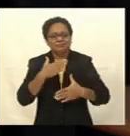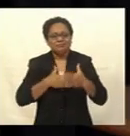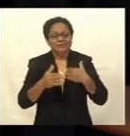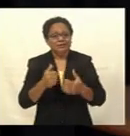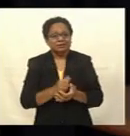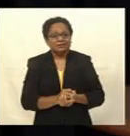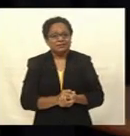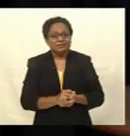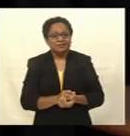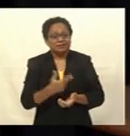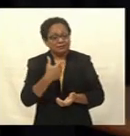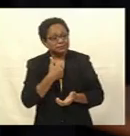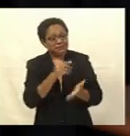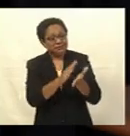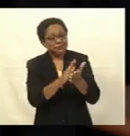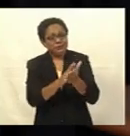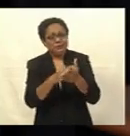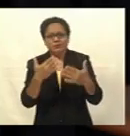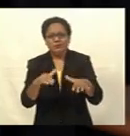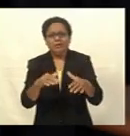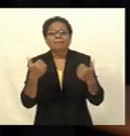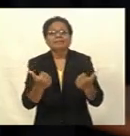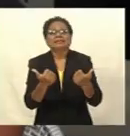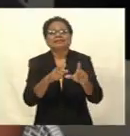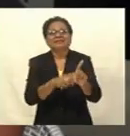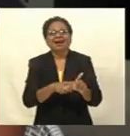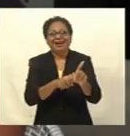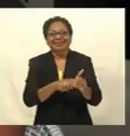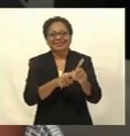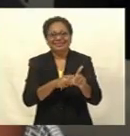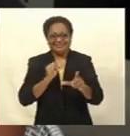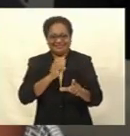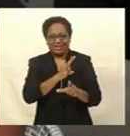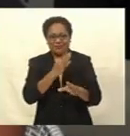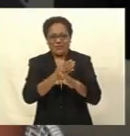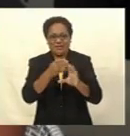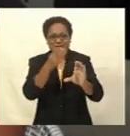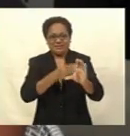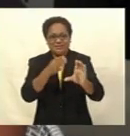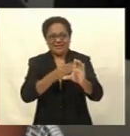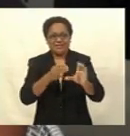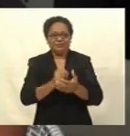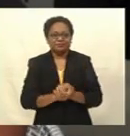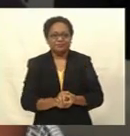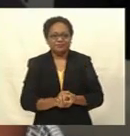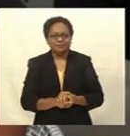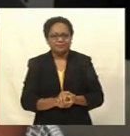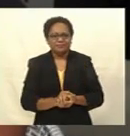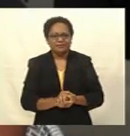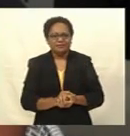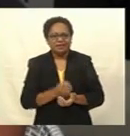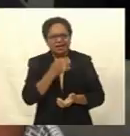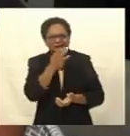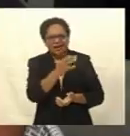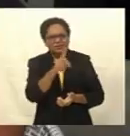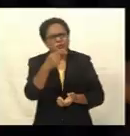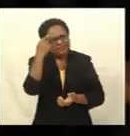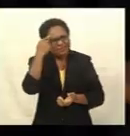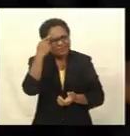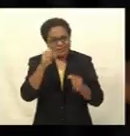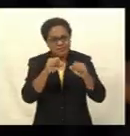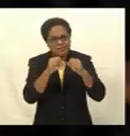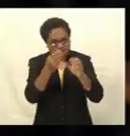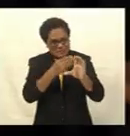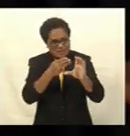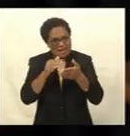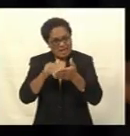and I really admire many of the younger journalists coming in now. Do you think social media, in a way, plays that role to hold them to account? Well,